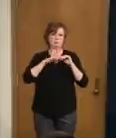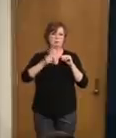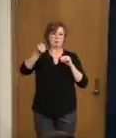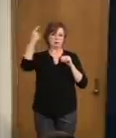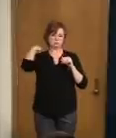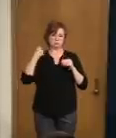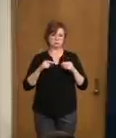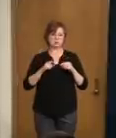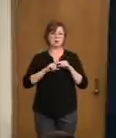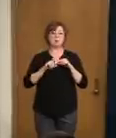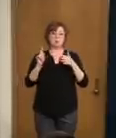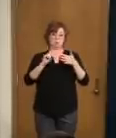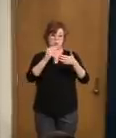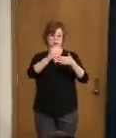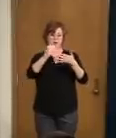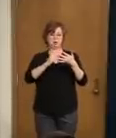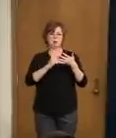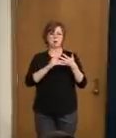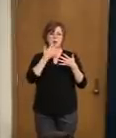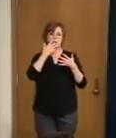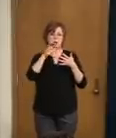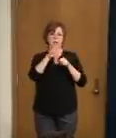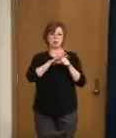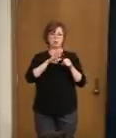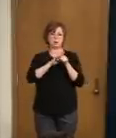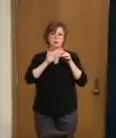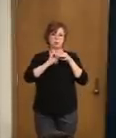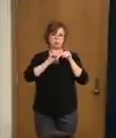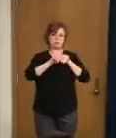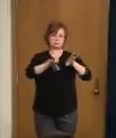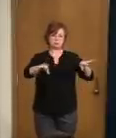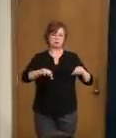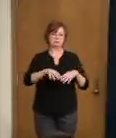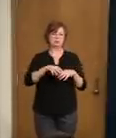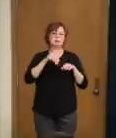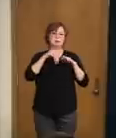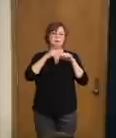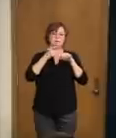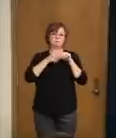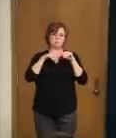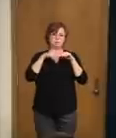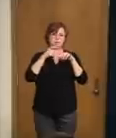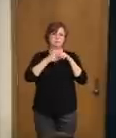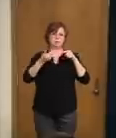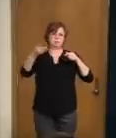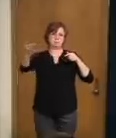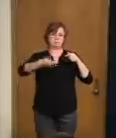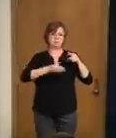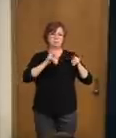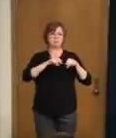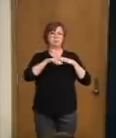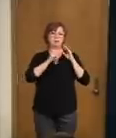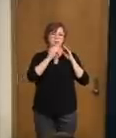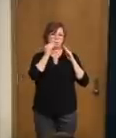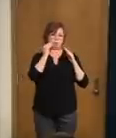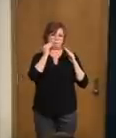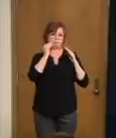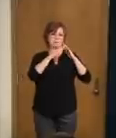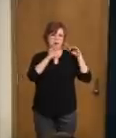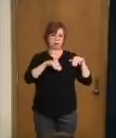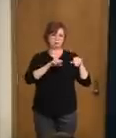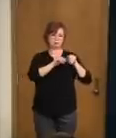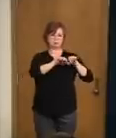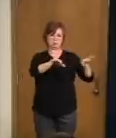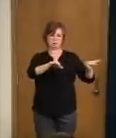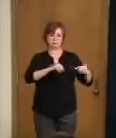is household exposure, and then in other public and other social settings. And then when we look at outbreaks, we have seen a